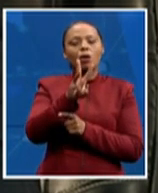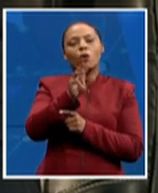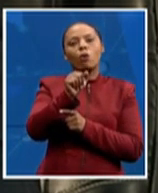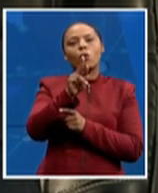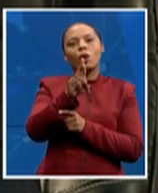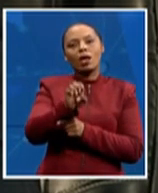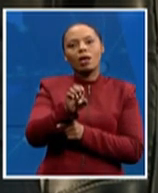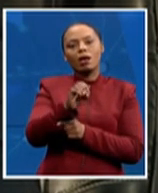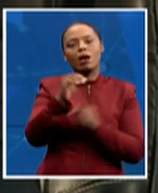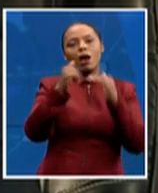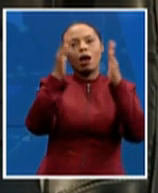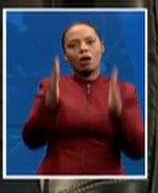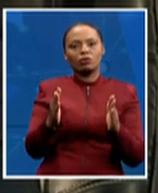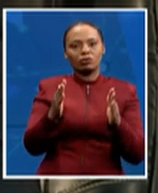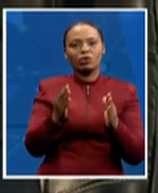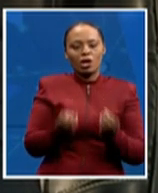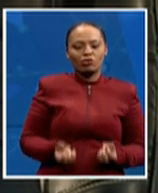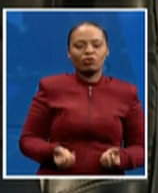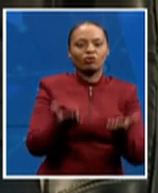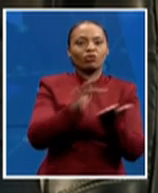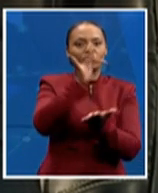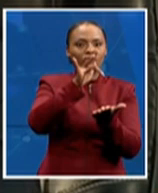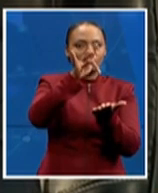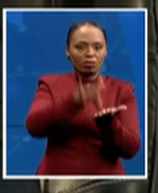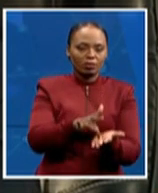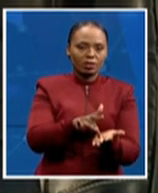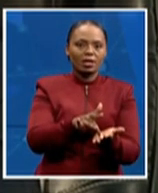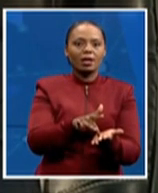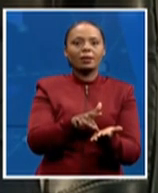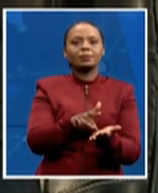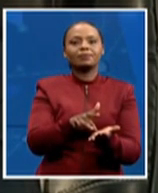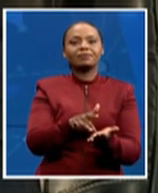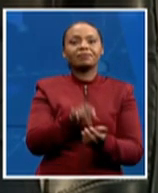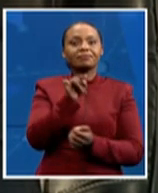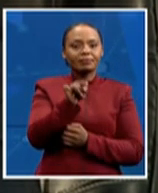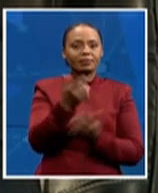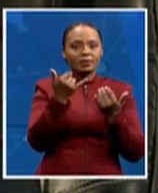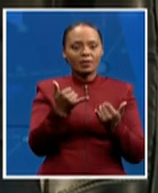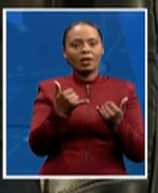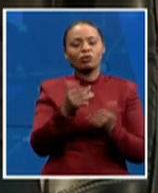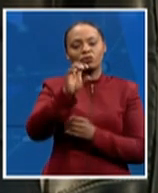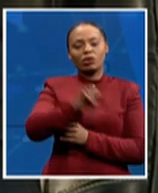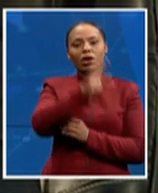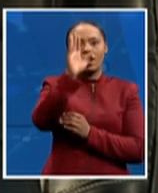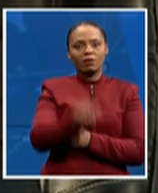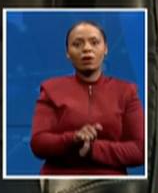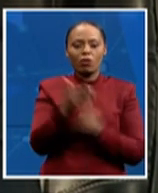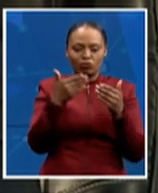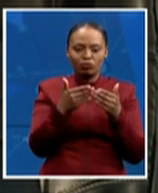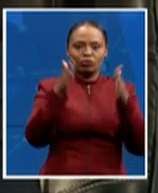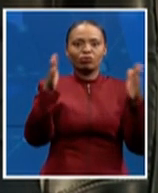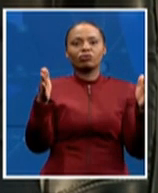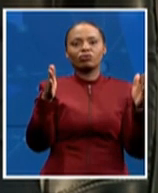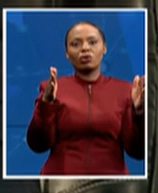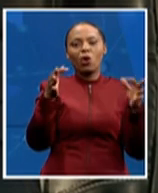on the 19th May, DeFi South Africa officially opened a 170